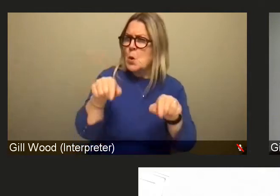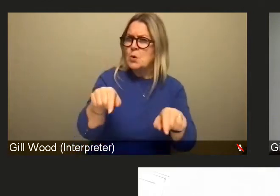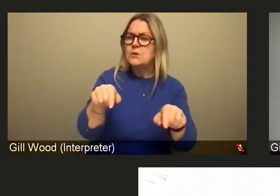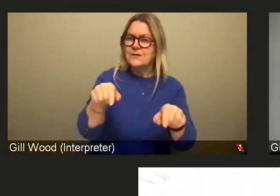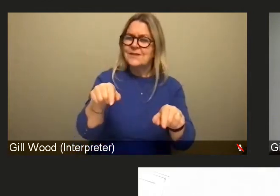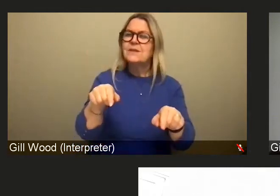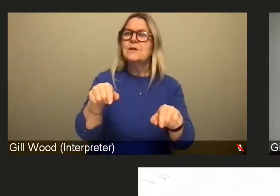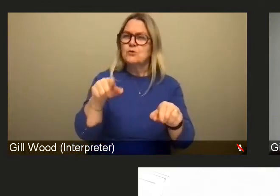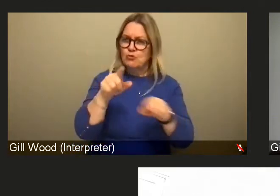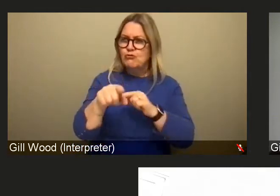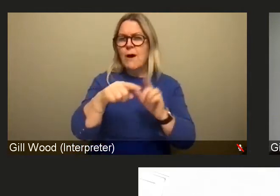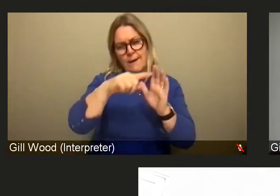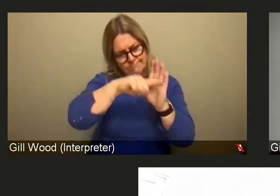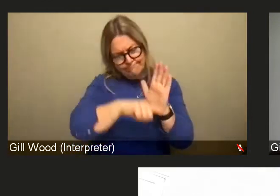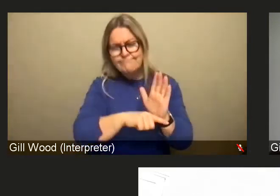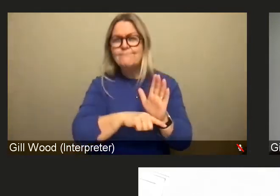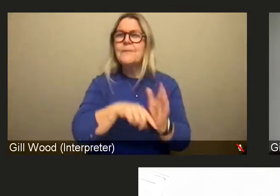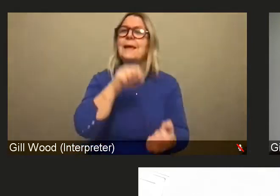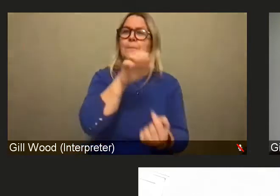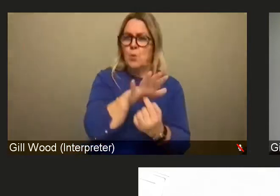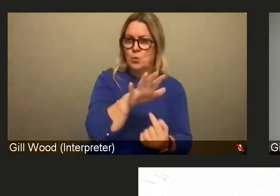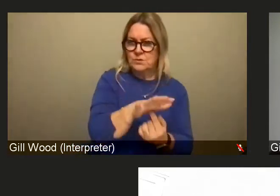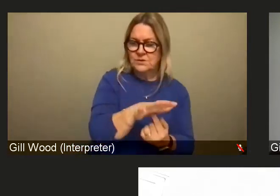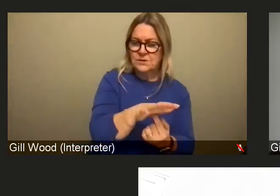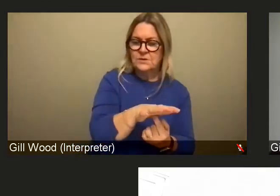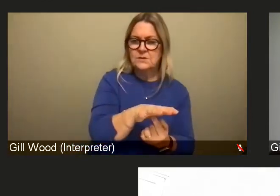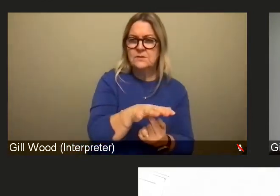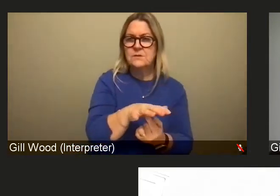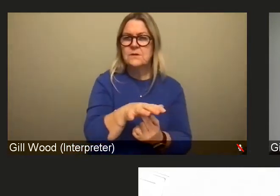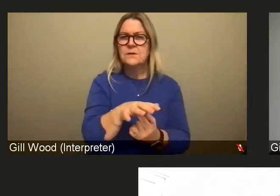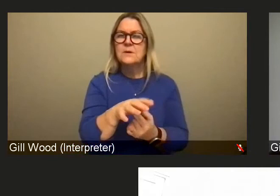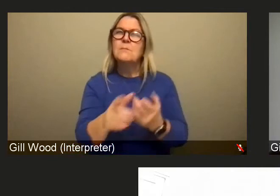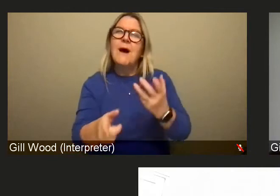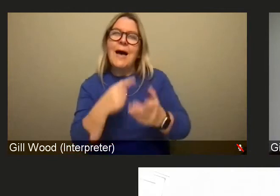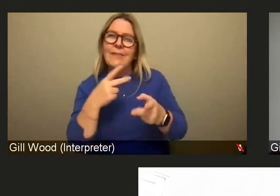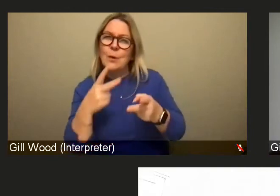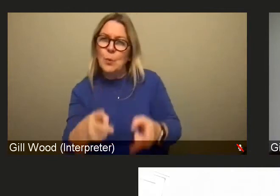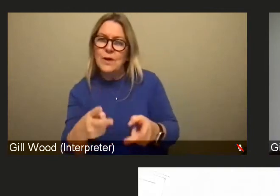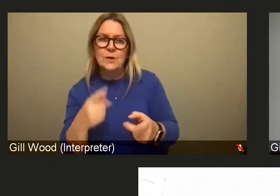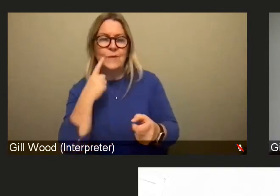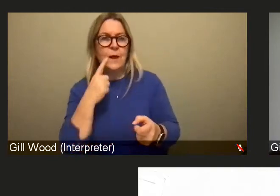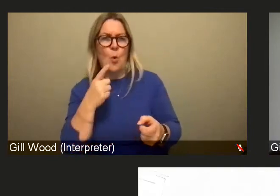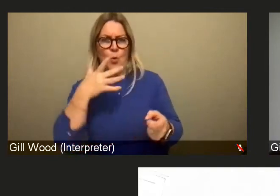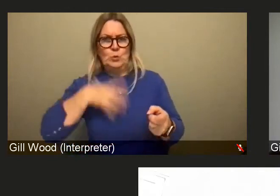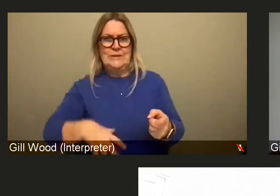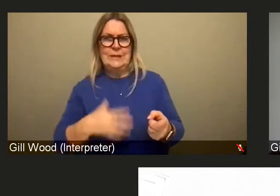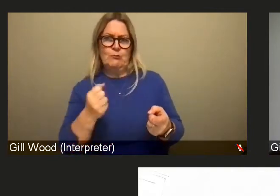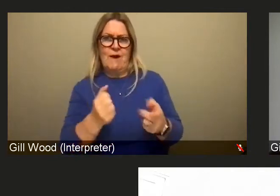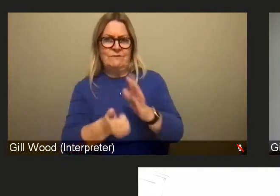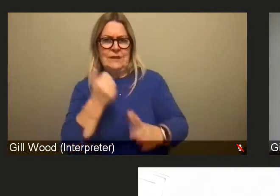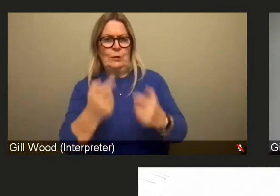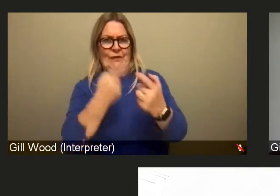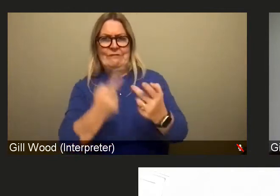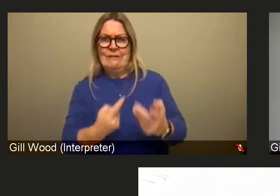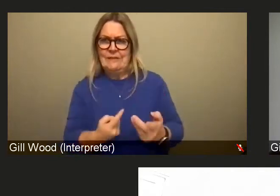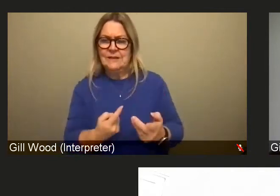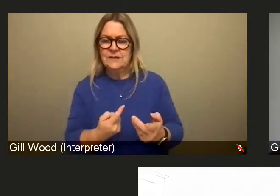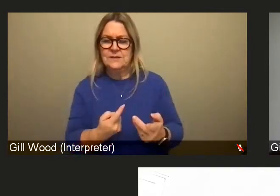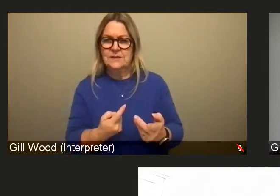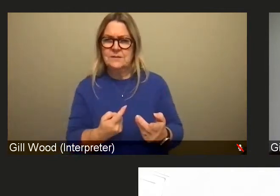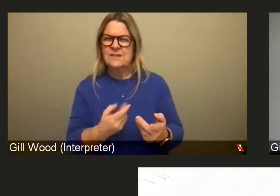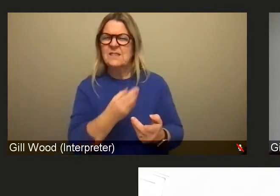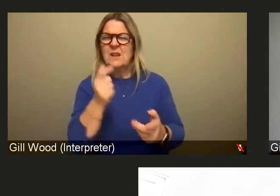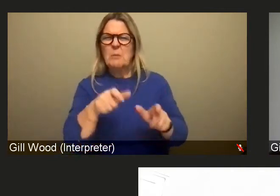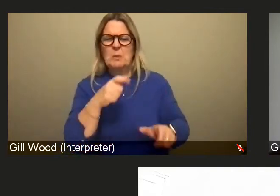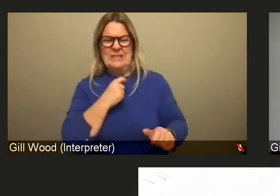can convey actually what's required, so that we're not causing candidates to rule themselves out of the application? And